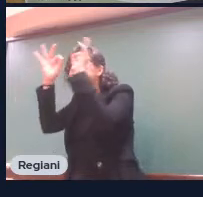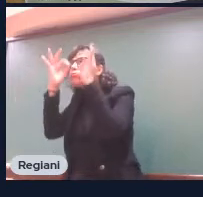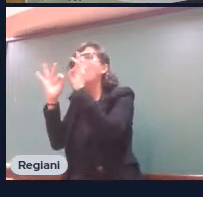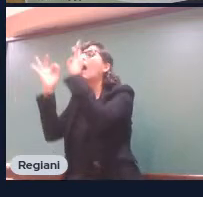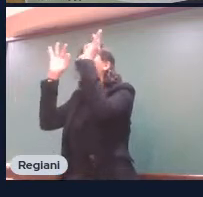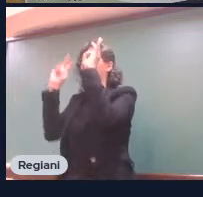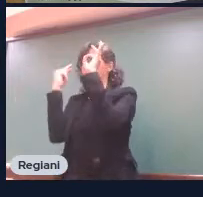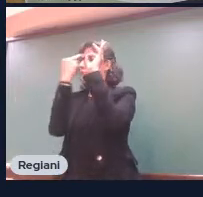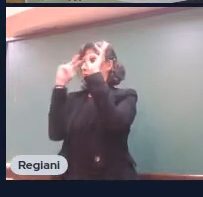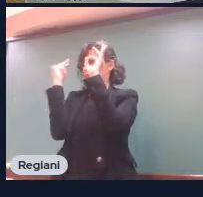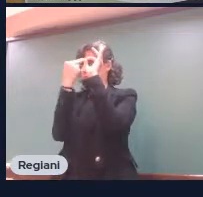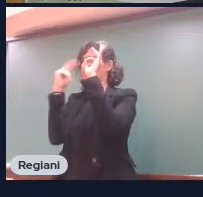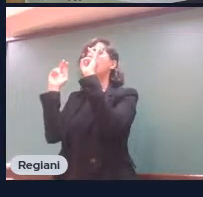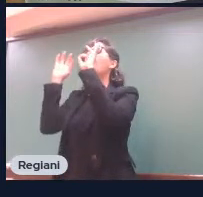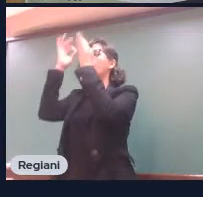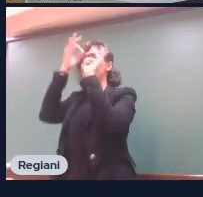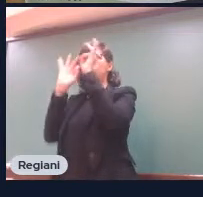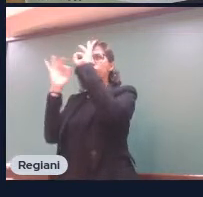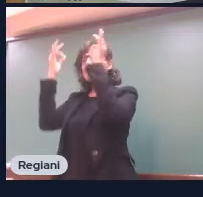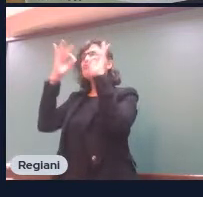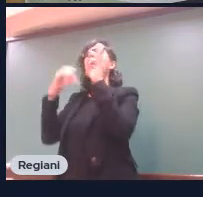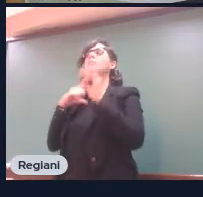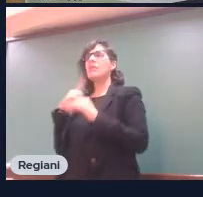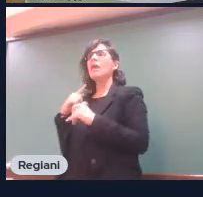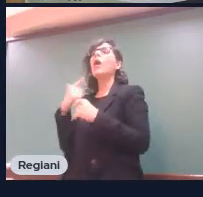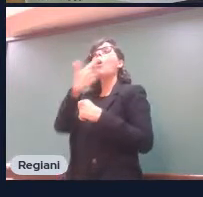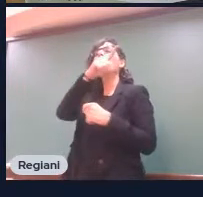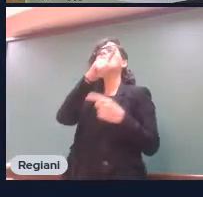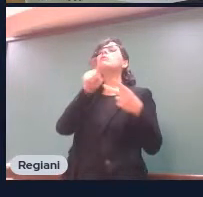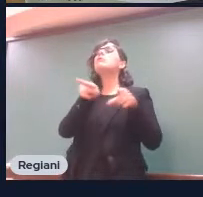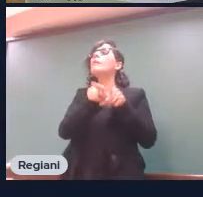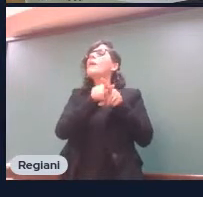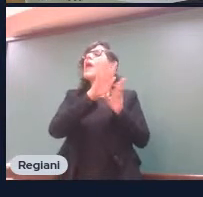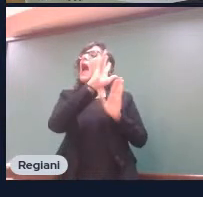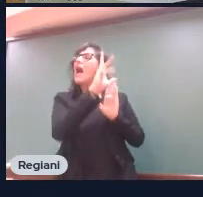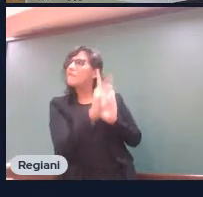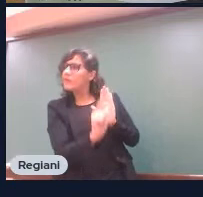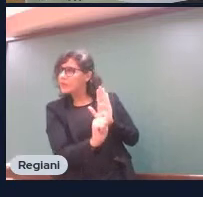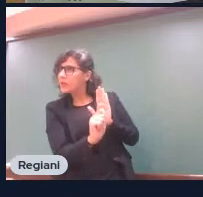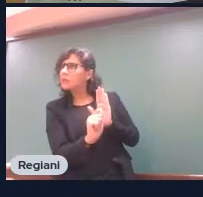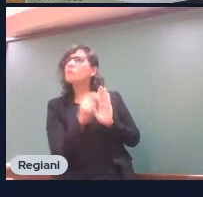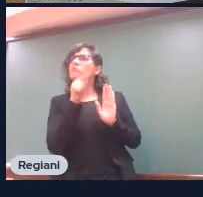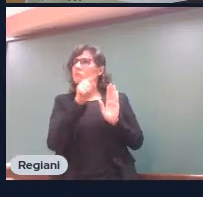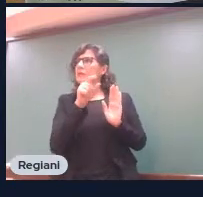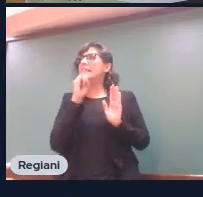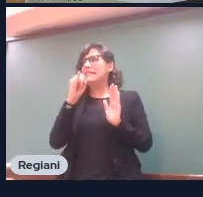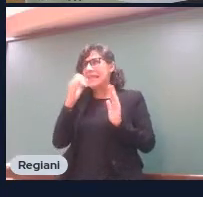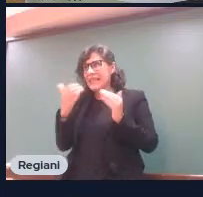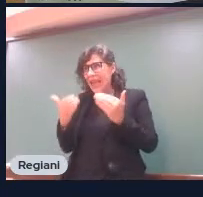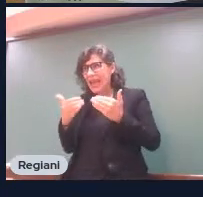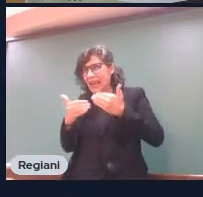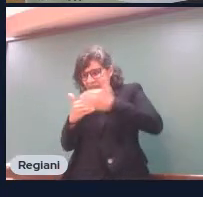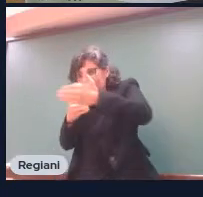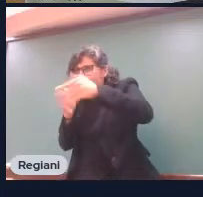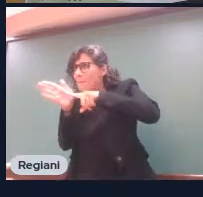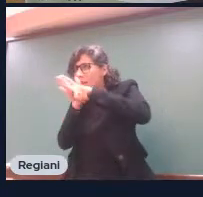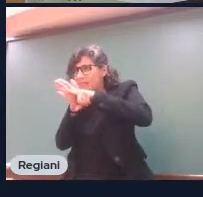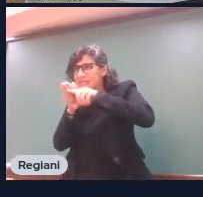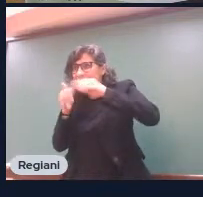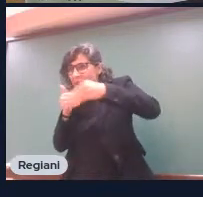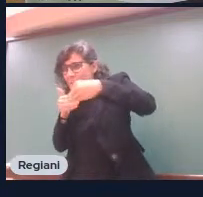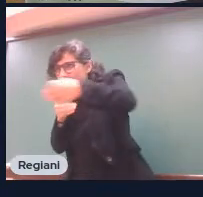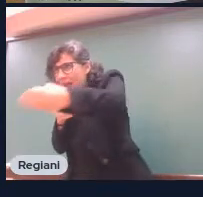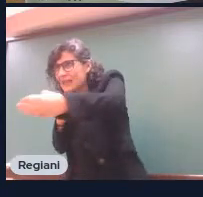published in Lexicos, the African Journal for Lexicography. If you want to even go beyond that, I have published